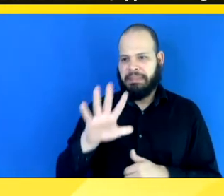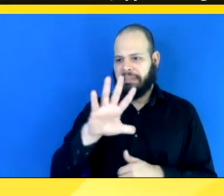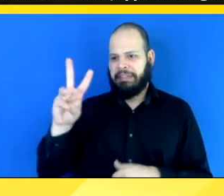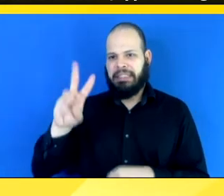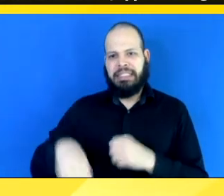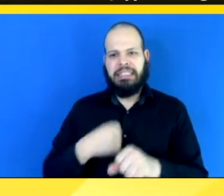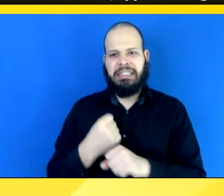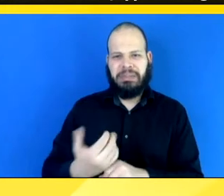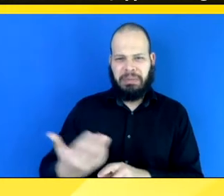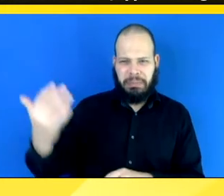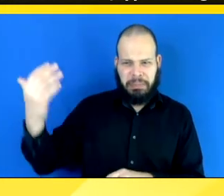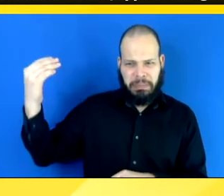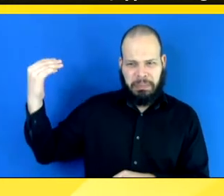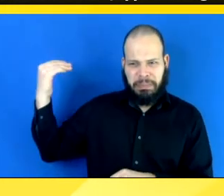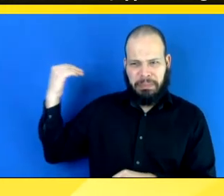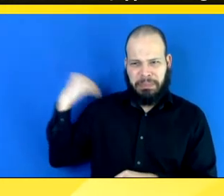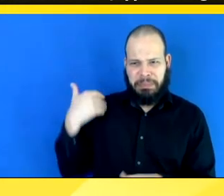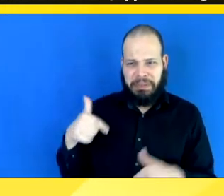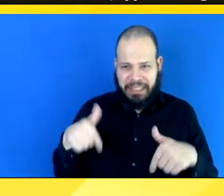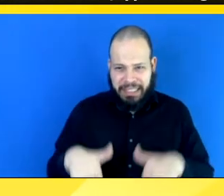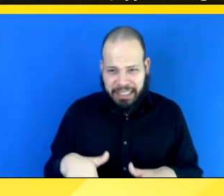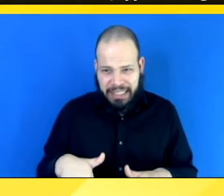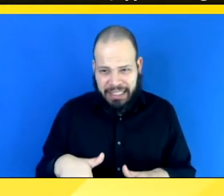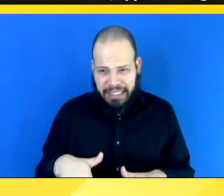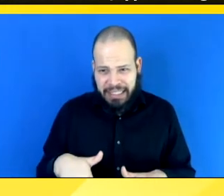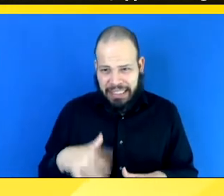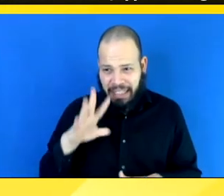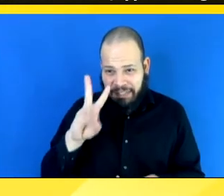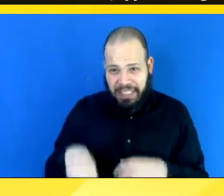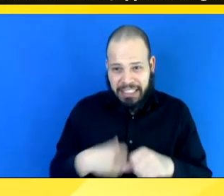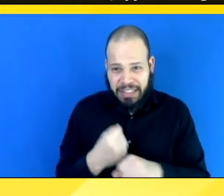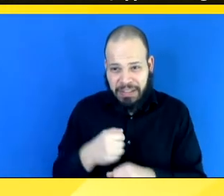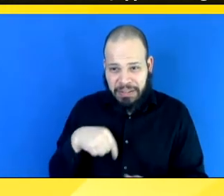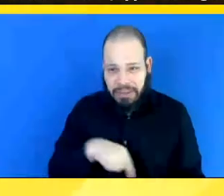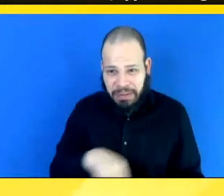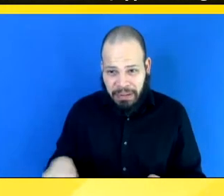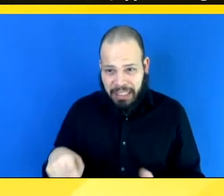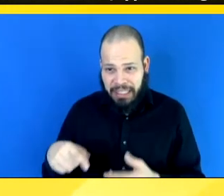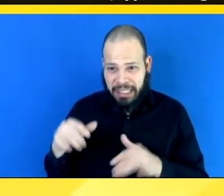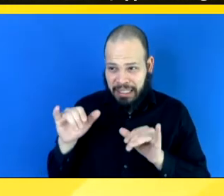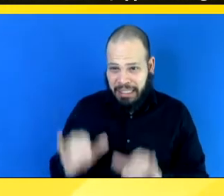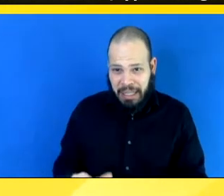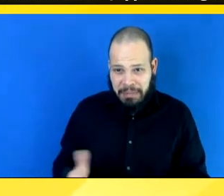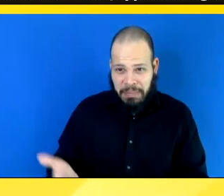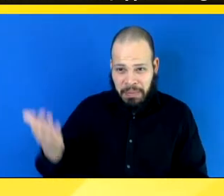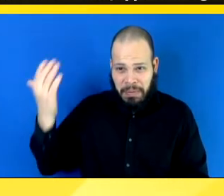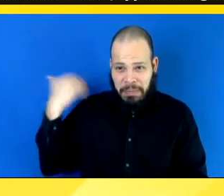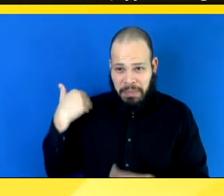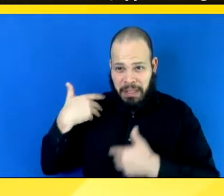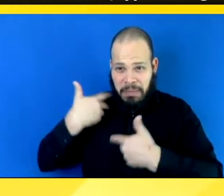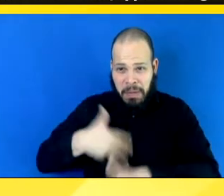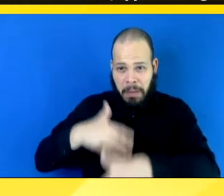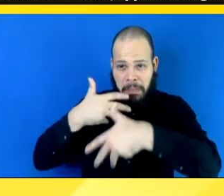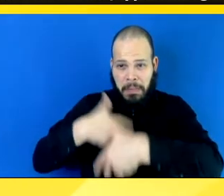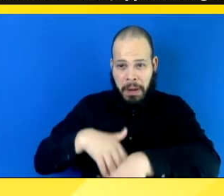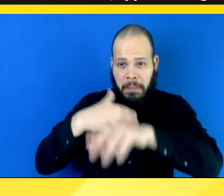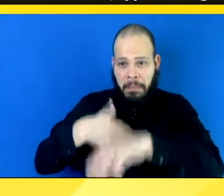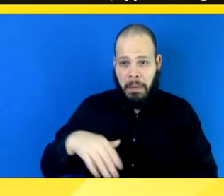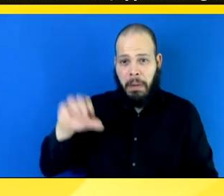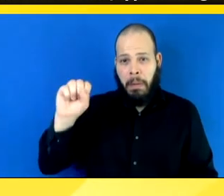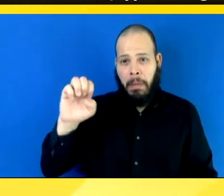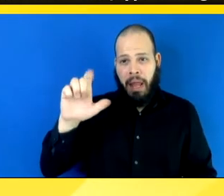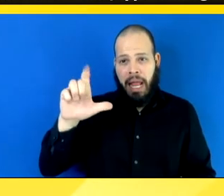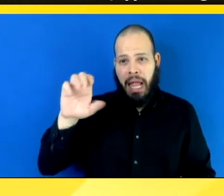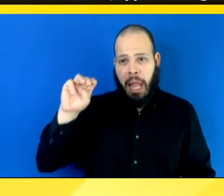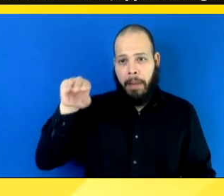56 years ago, at the end of the Selma to Montgomery March, guess what? Dr. King connected the fight for voting rights and the